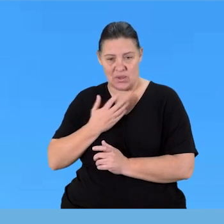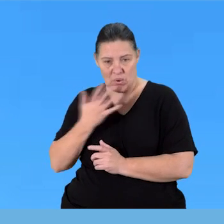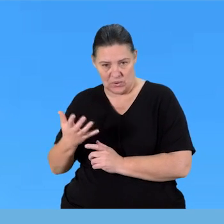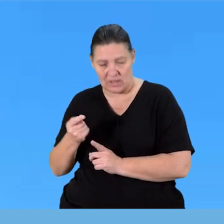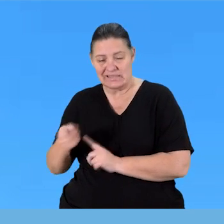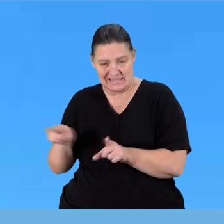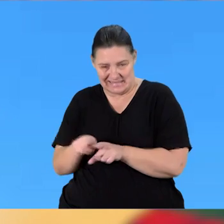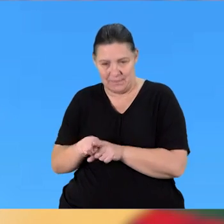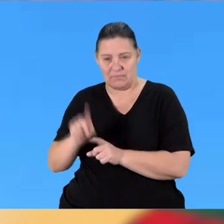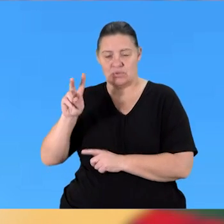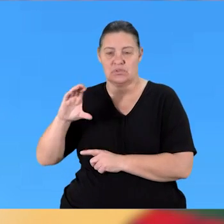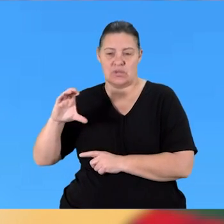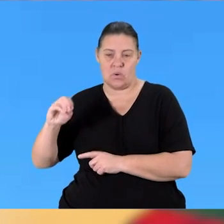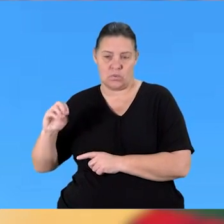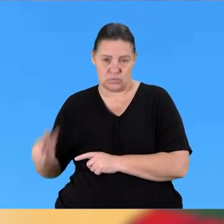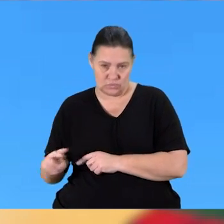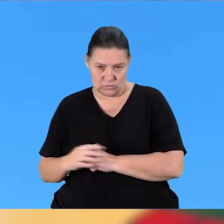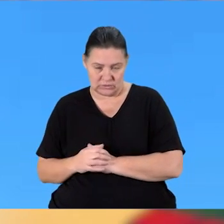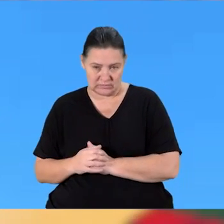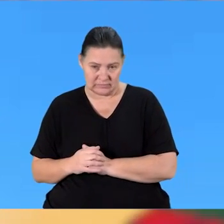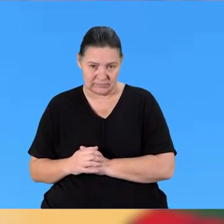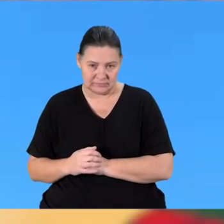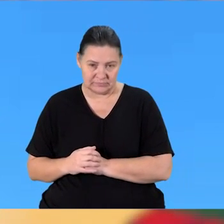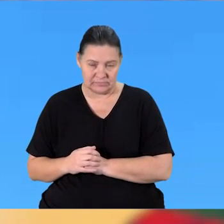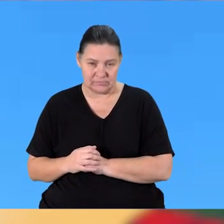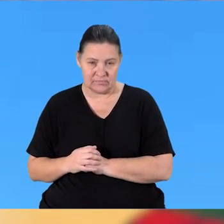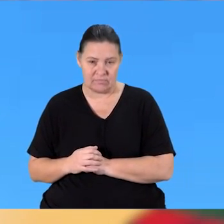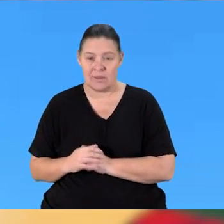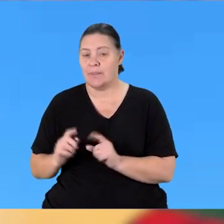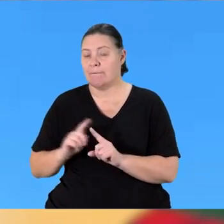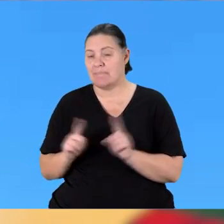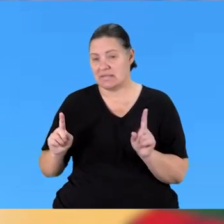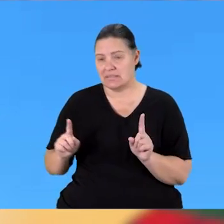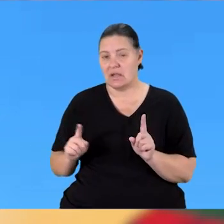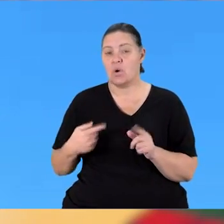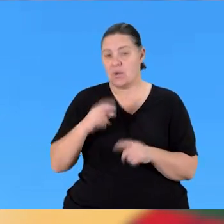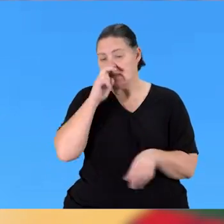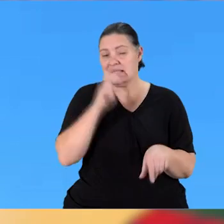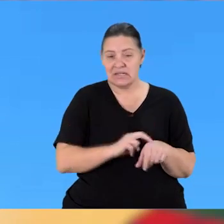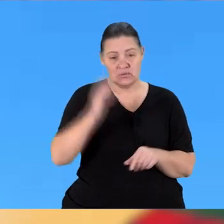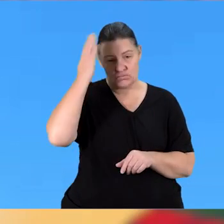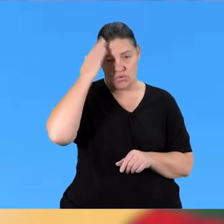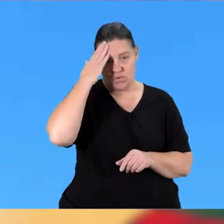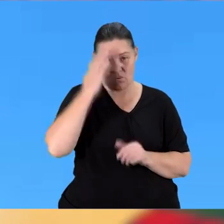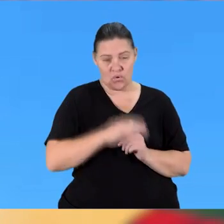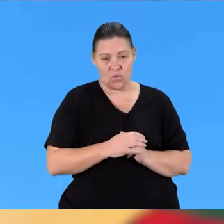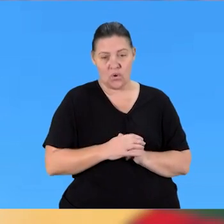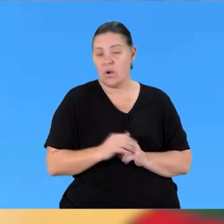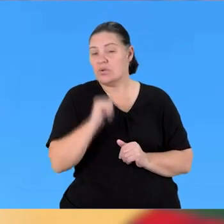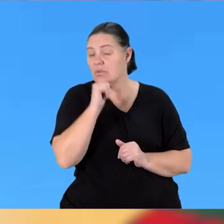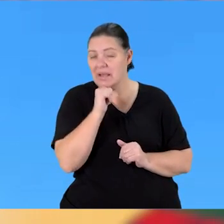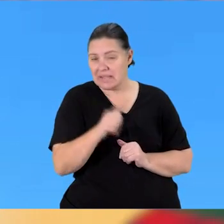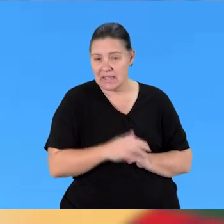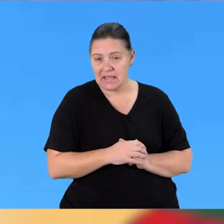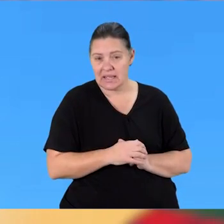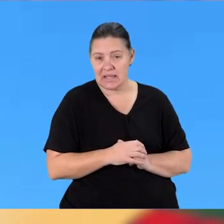are breathing in and out. We are breathing out carbon dioxide. However, we also need to know that